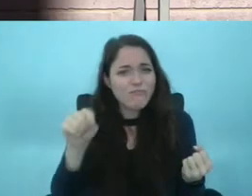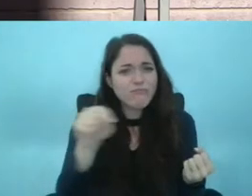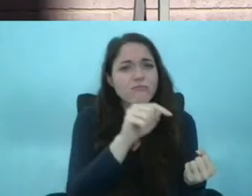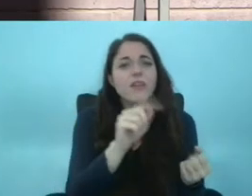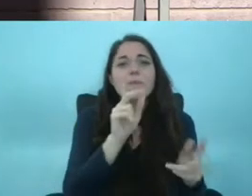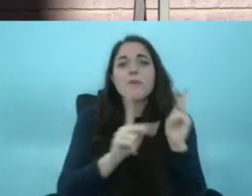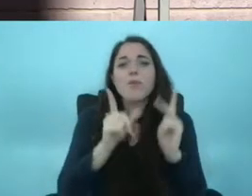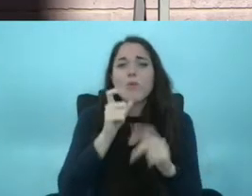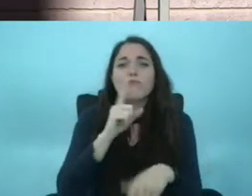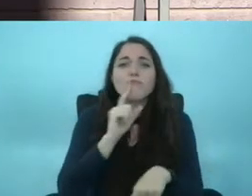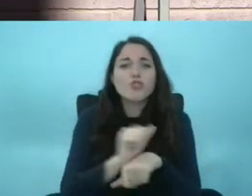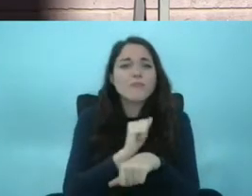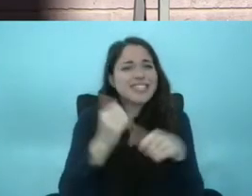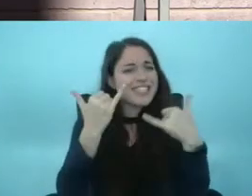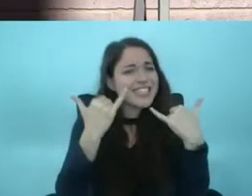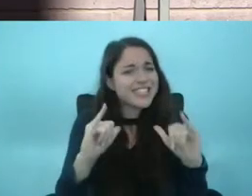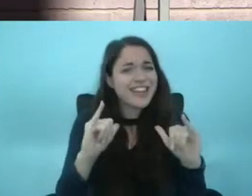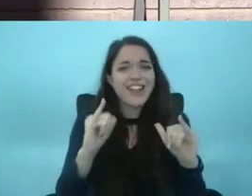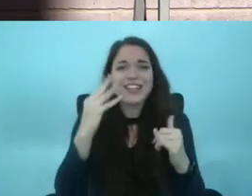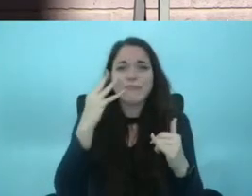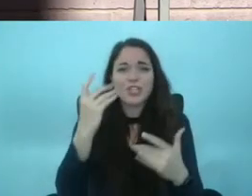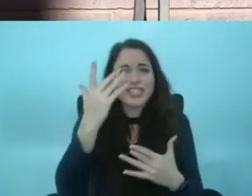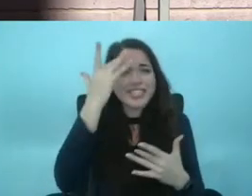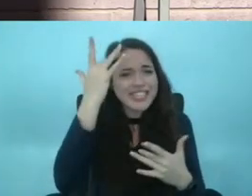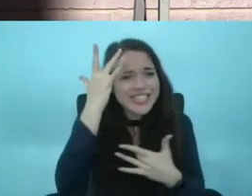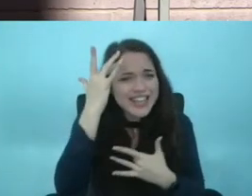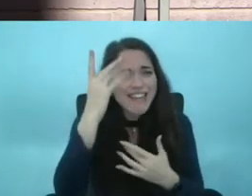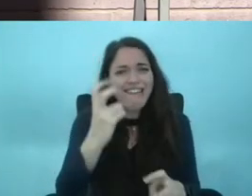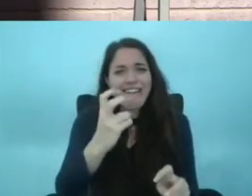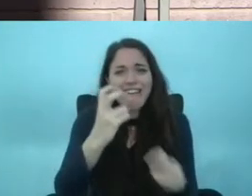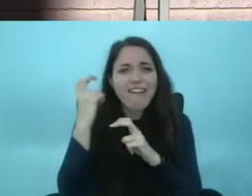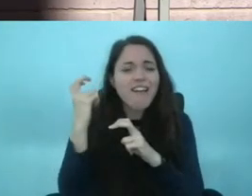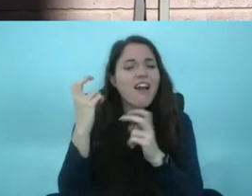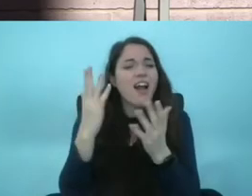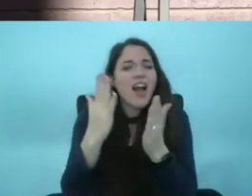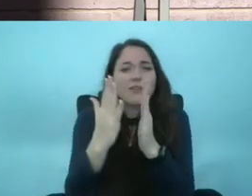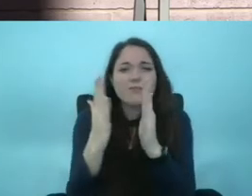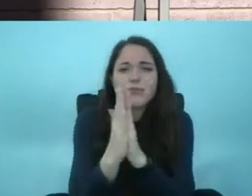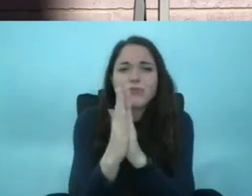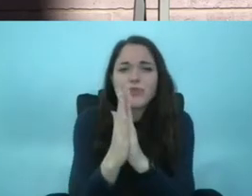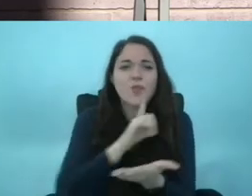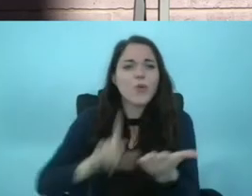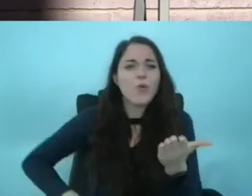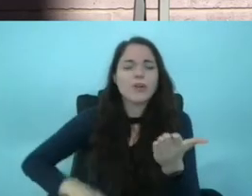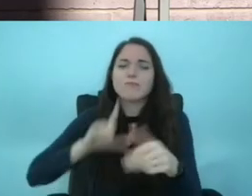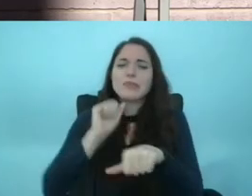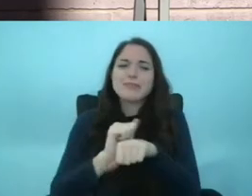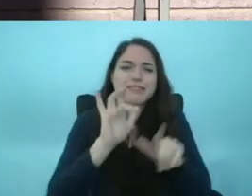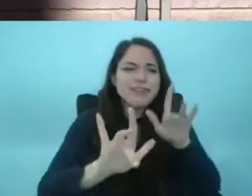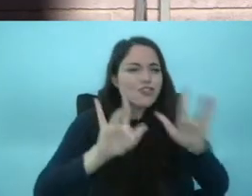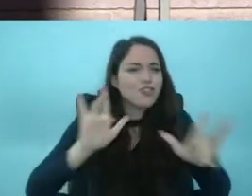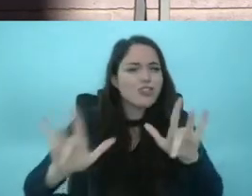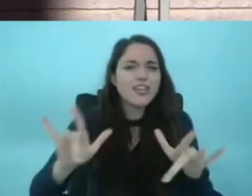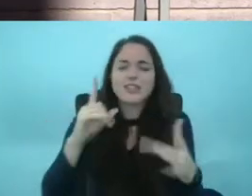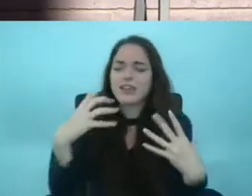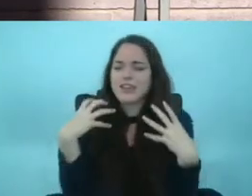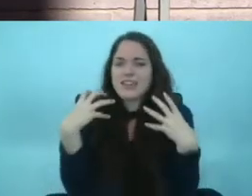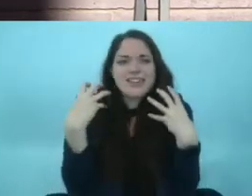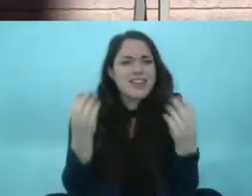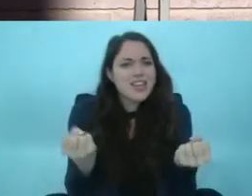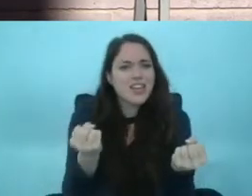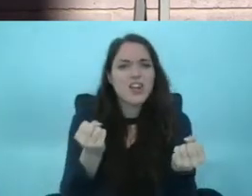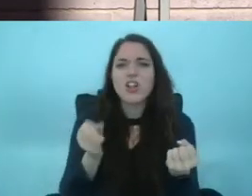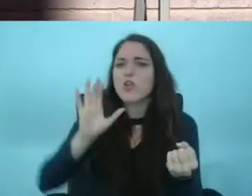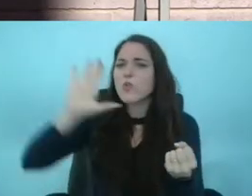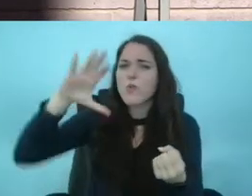these pandemics, Lord, I speak healing and peace into their situation. And I just pray that you would just heal by your